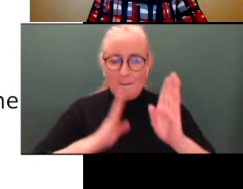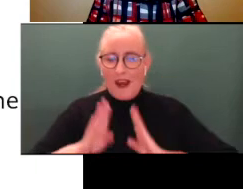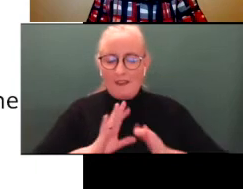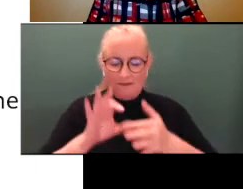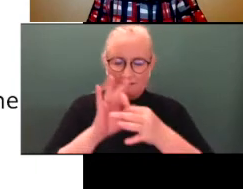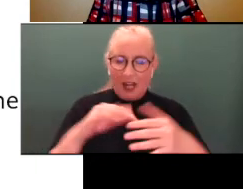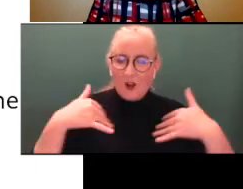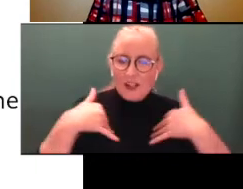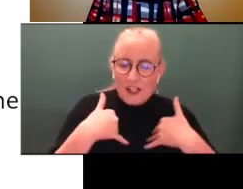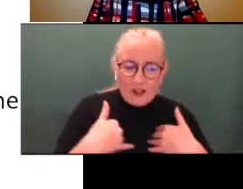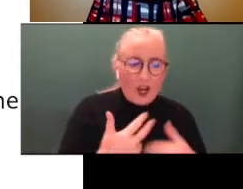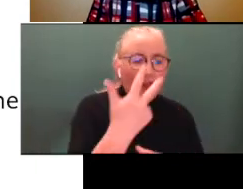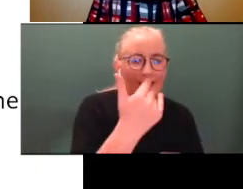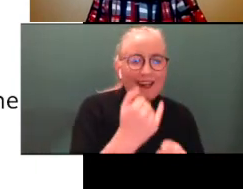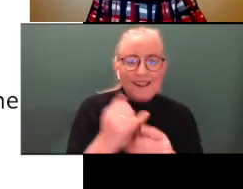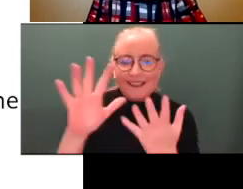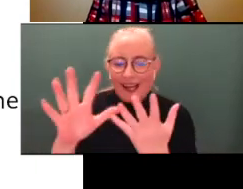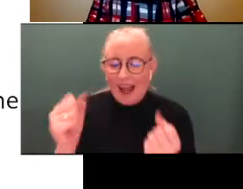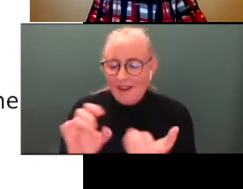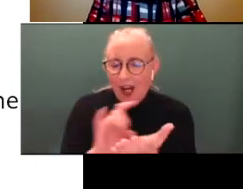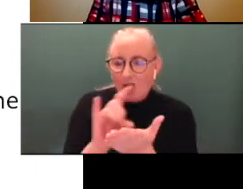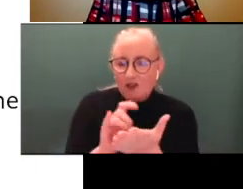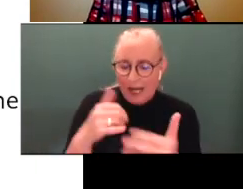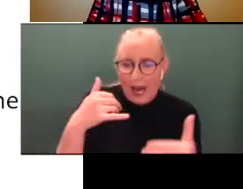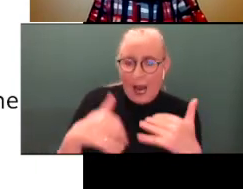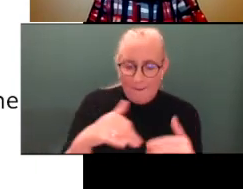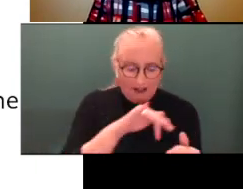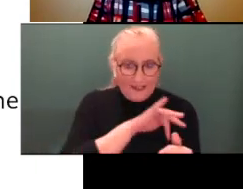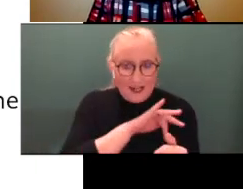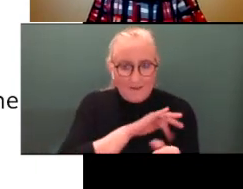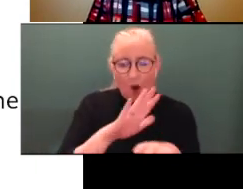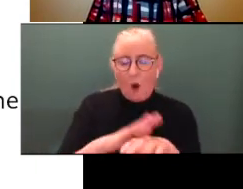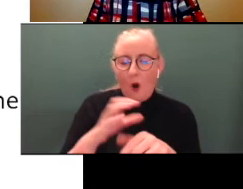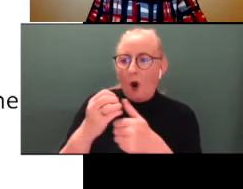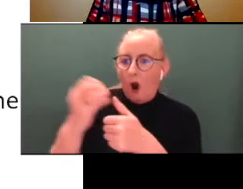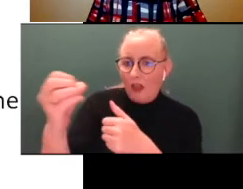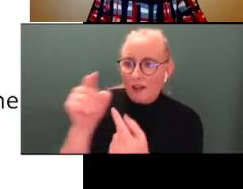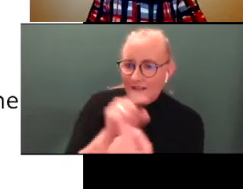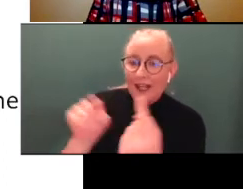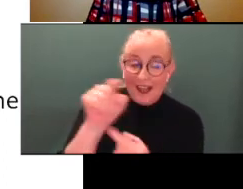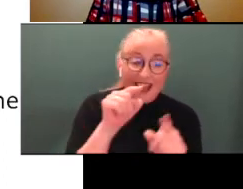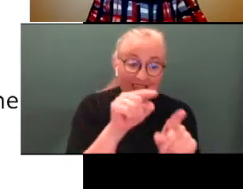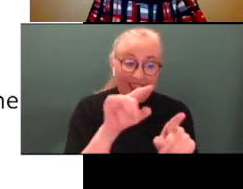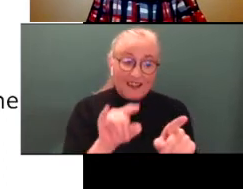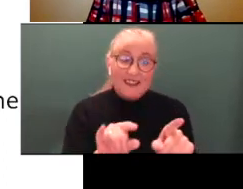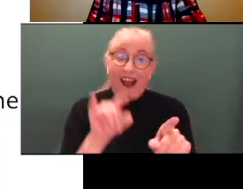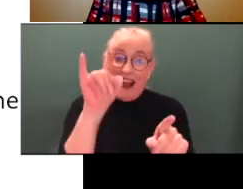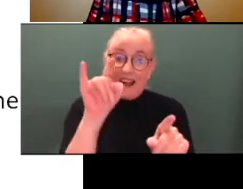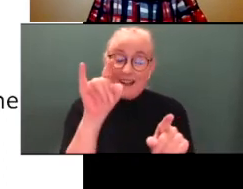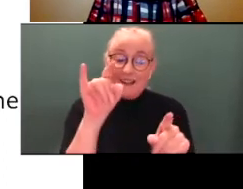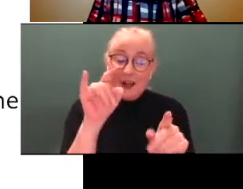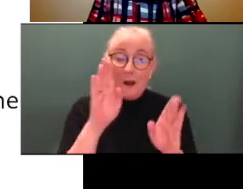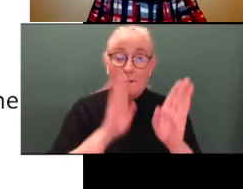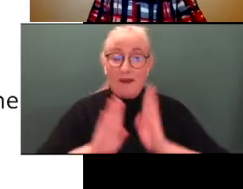than 3 in 10 had a history of harm to self or others. And that was the highest category of behaviors